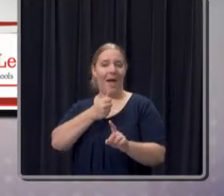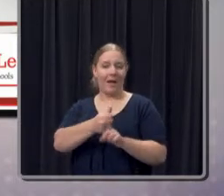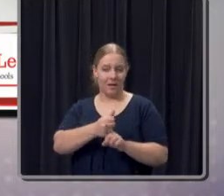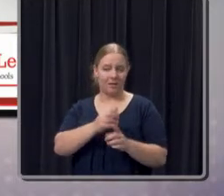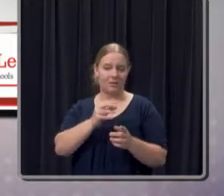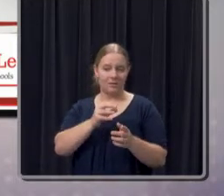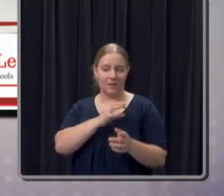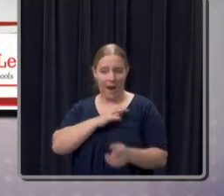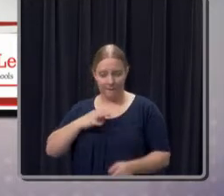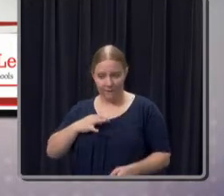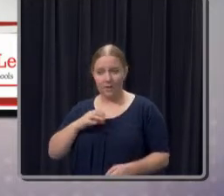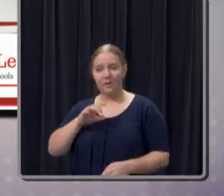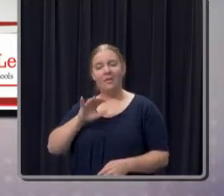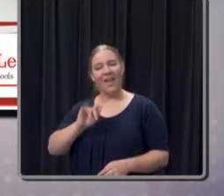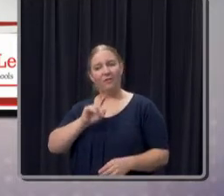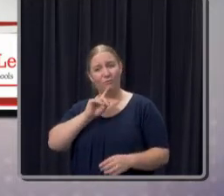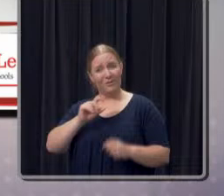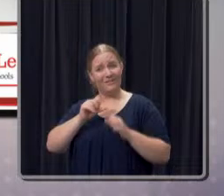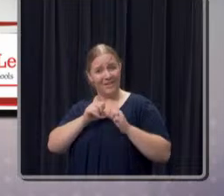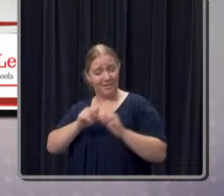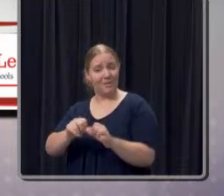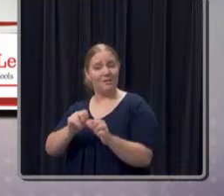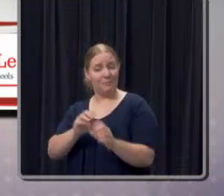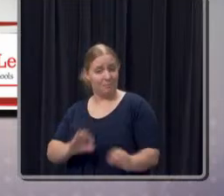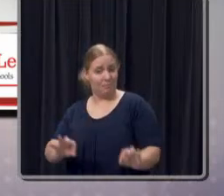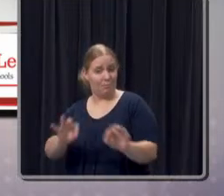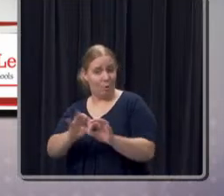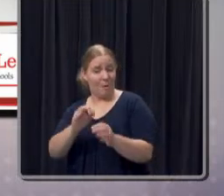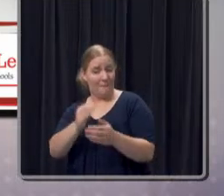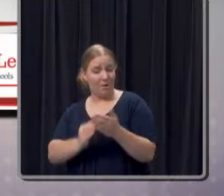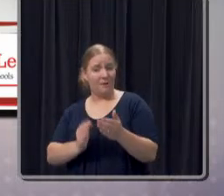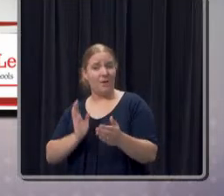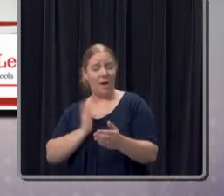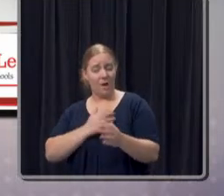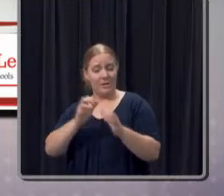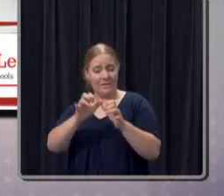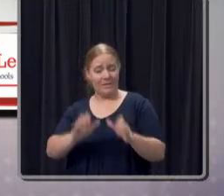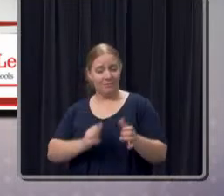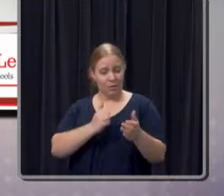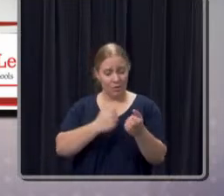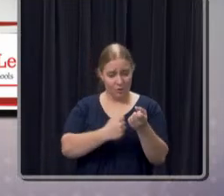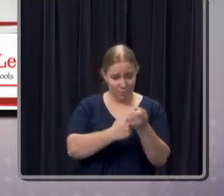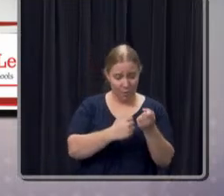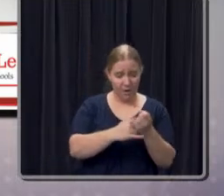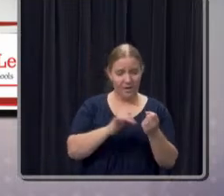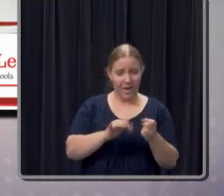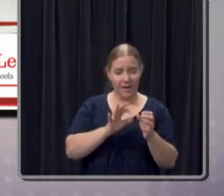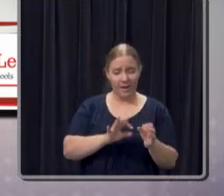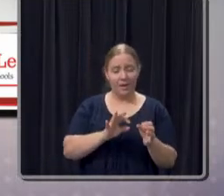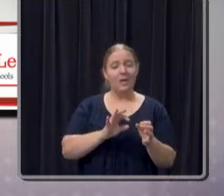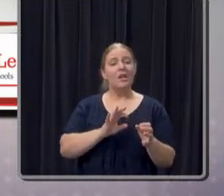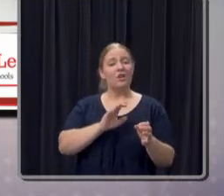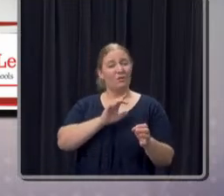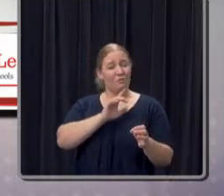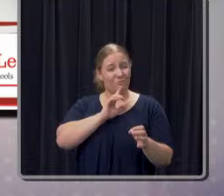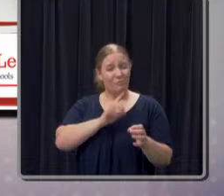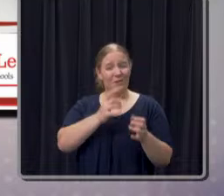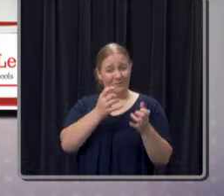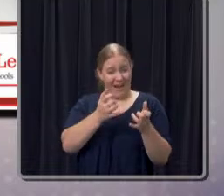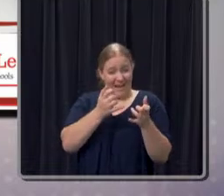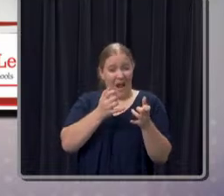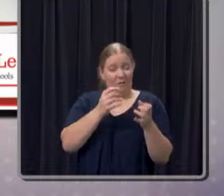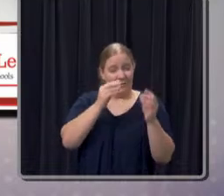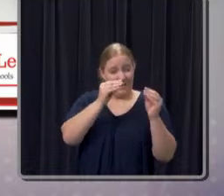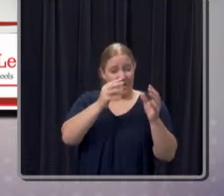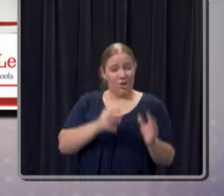staff. And it really does continue to be a valuable part of our system to support that relevant instructional practices.